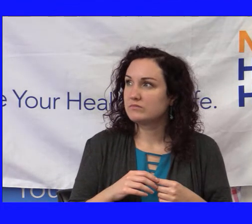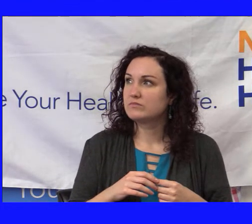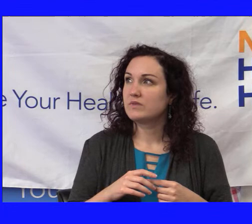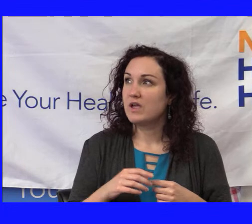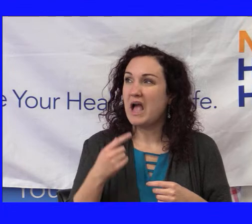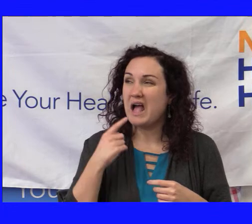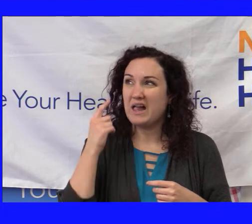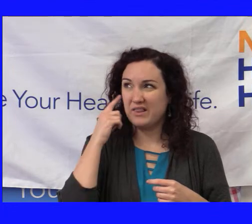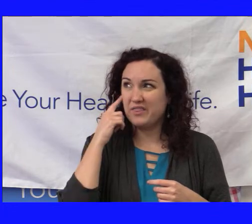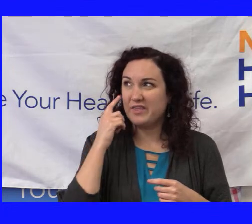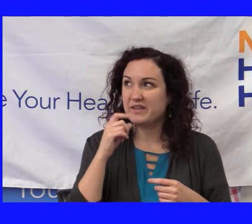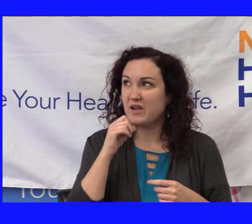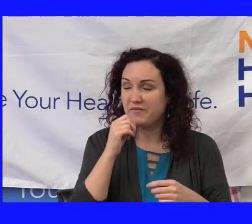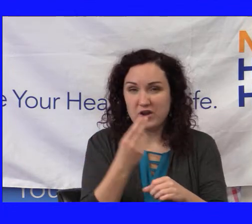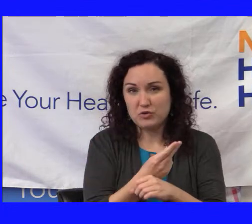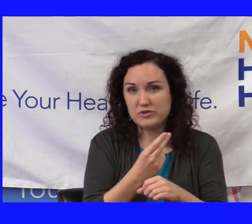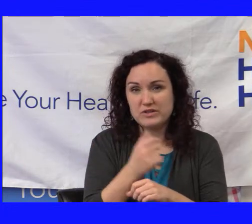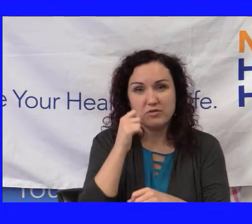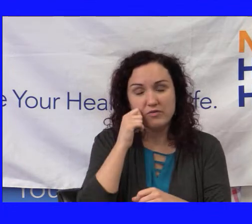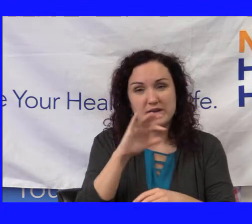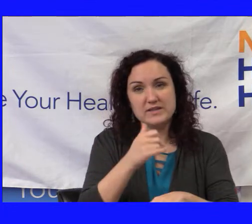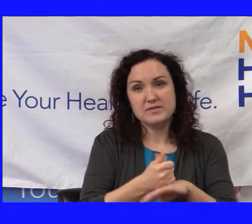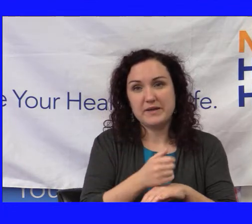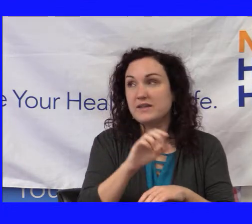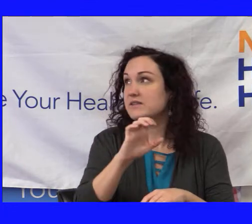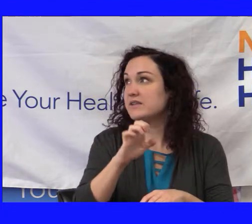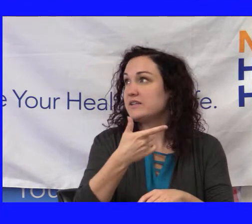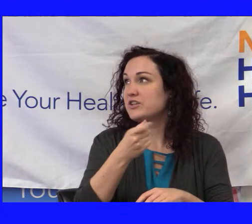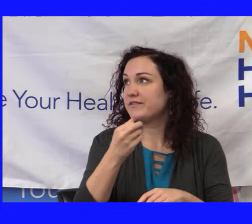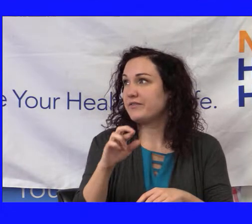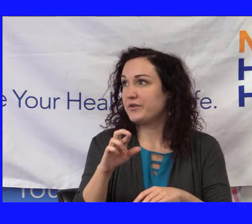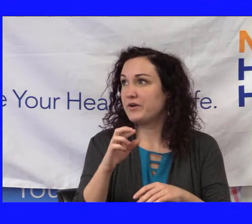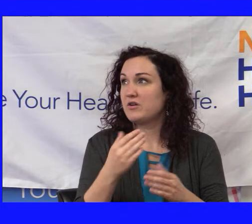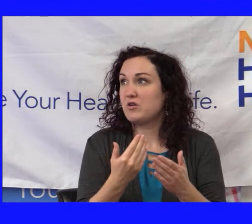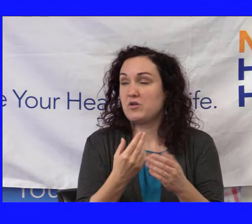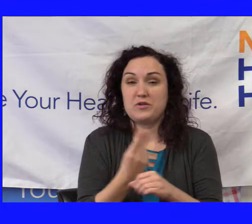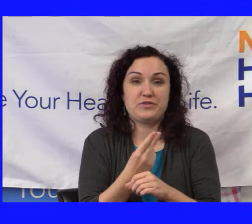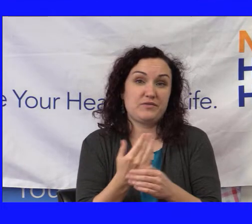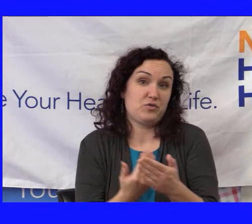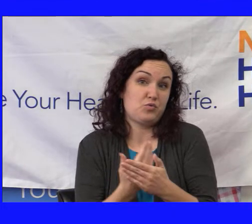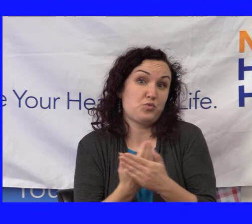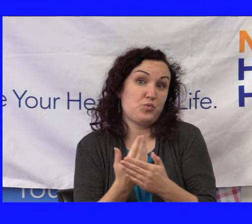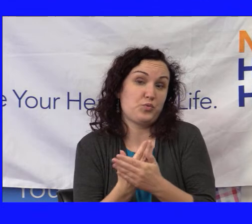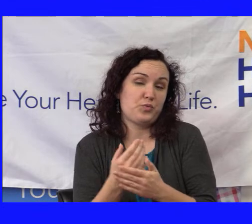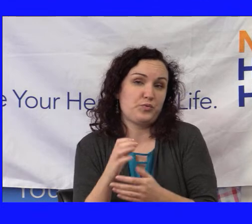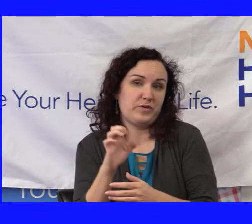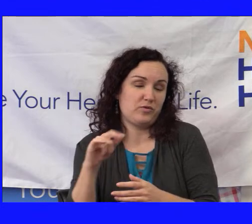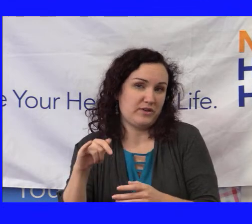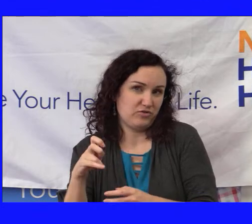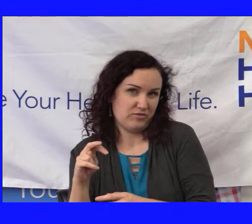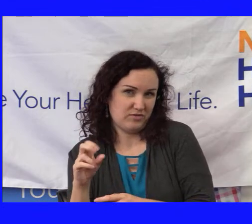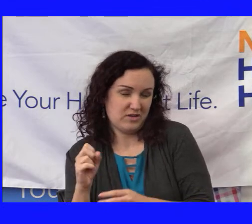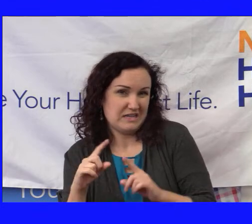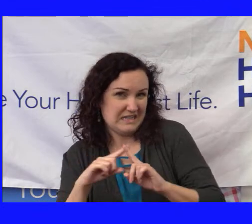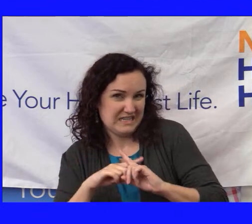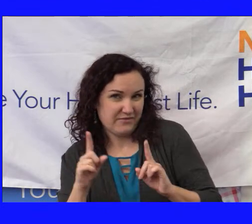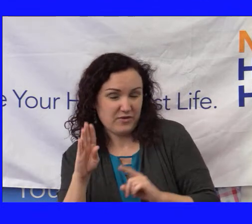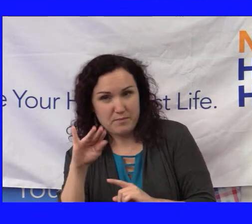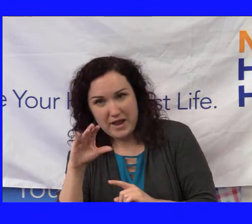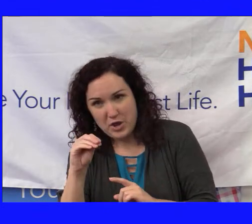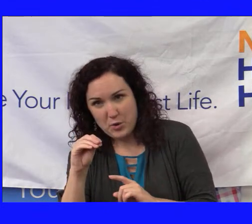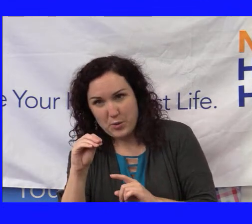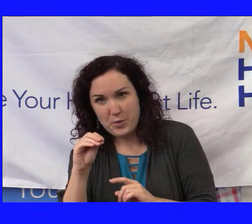of not utilizing race-based EGFR will be the utilization of the newer equations that use a different biomarker for